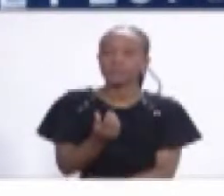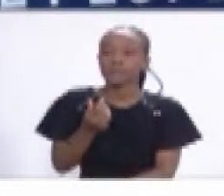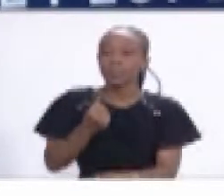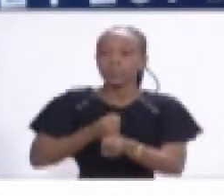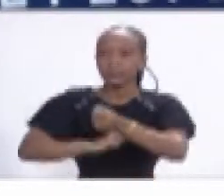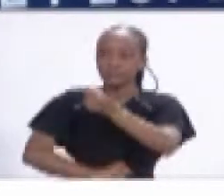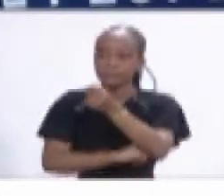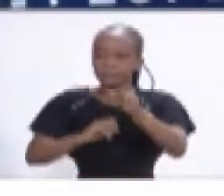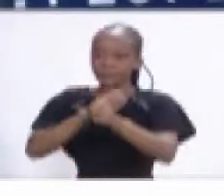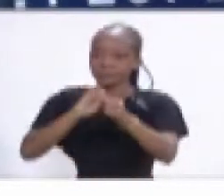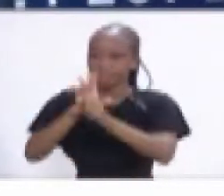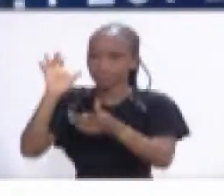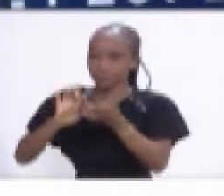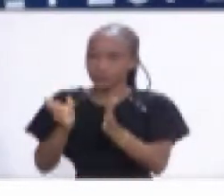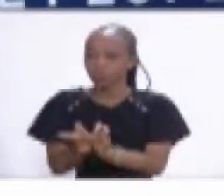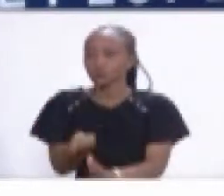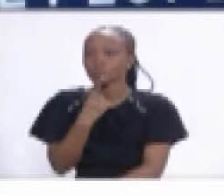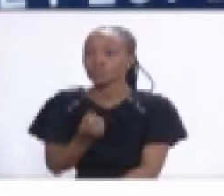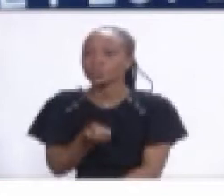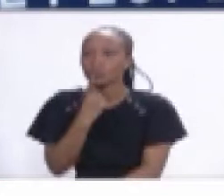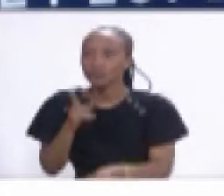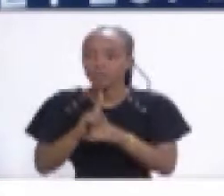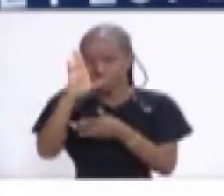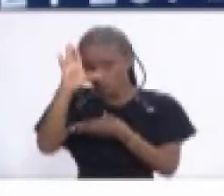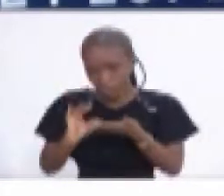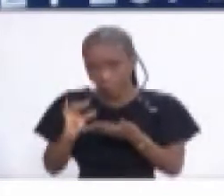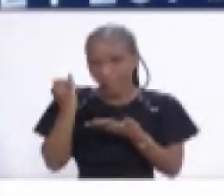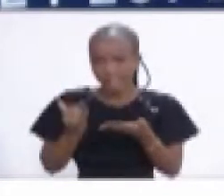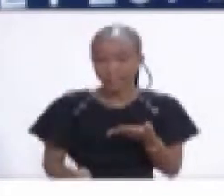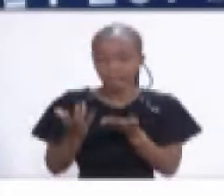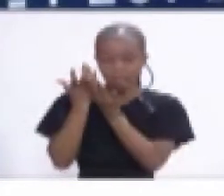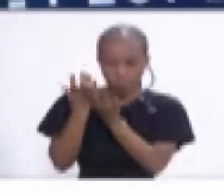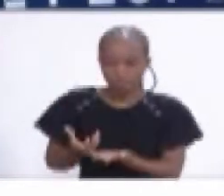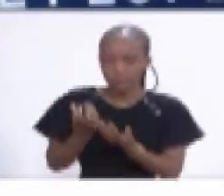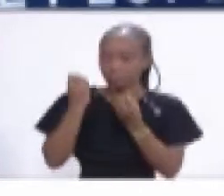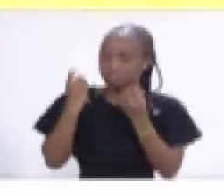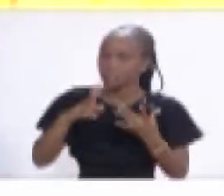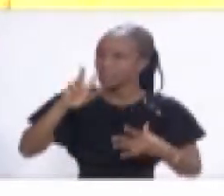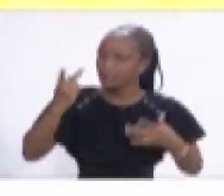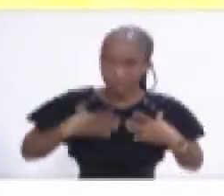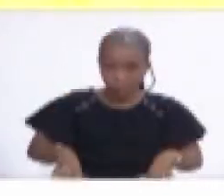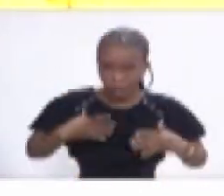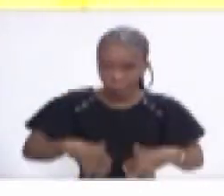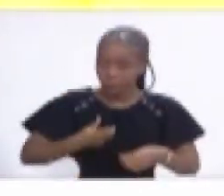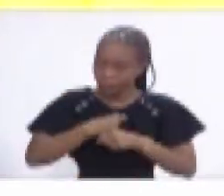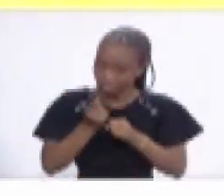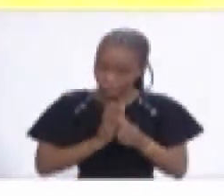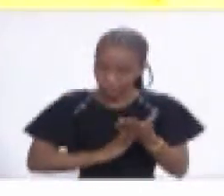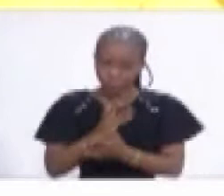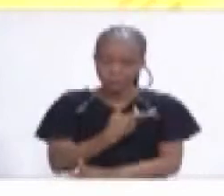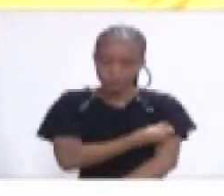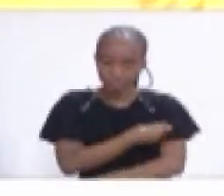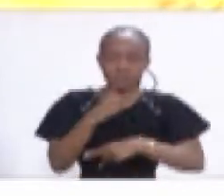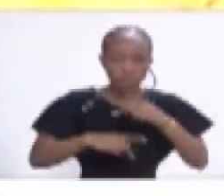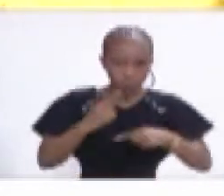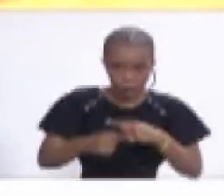of COVID-19 testing and treatment and reduce the current burden on the thousands of Kenyans. And to ensure the immunization process